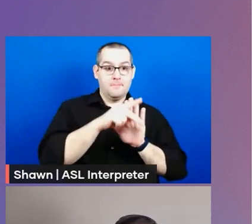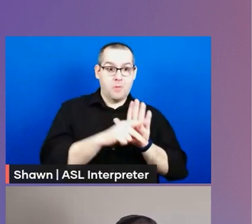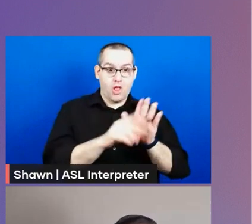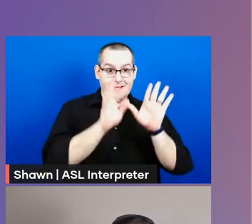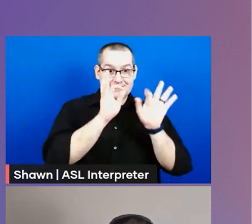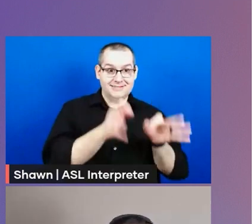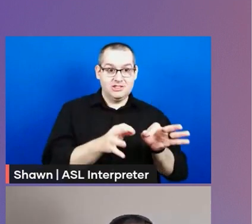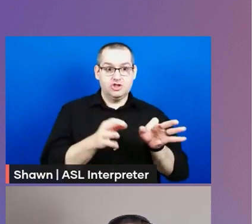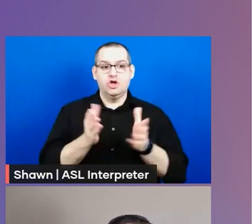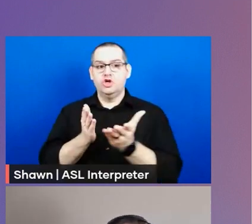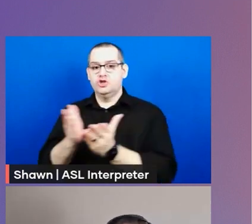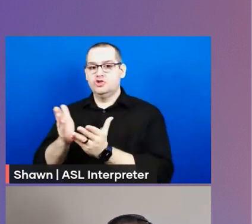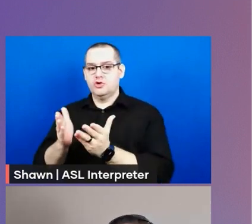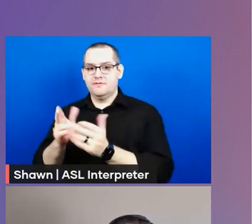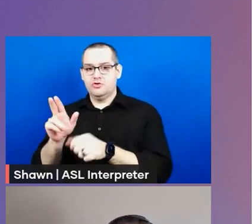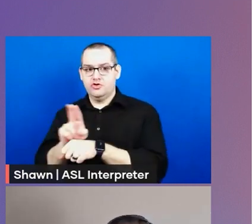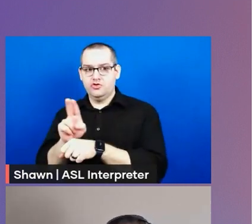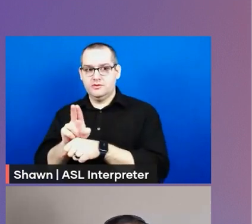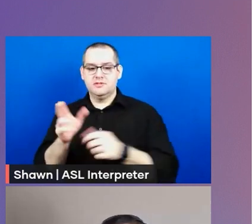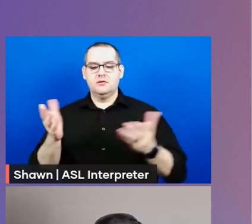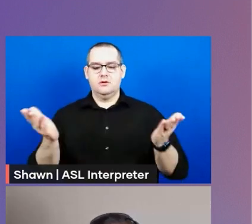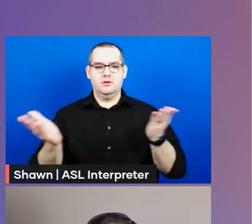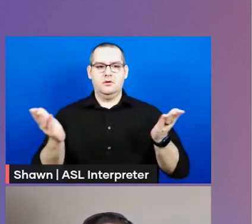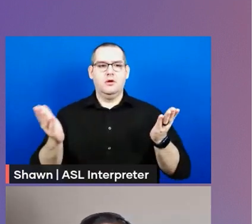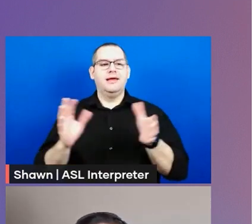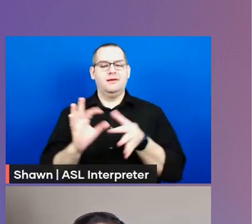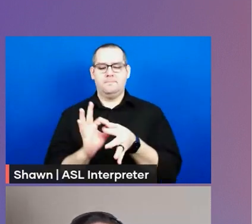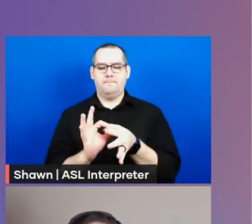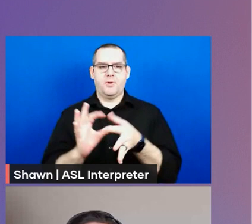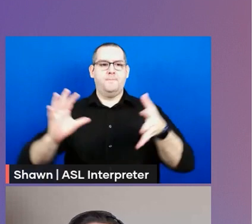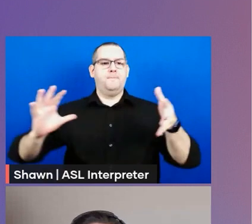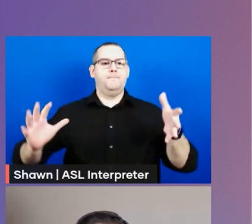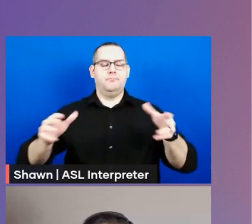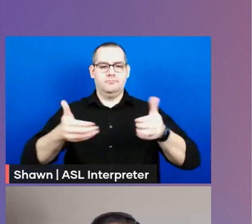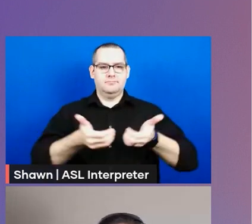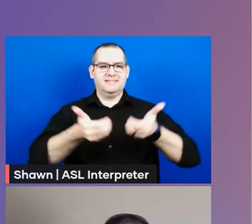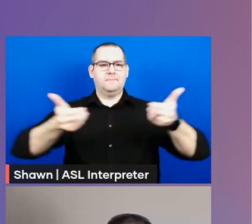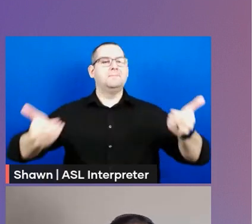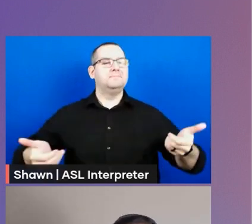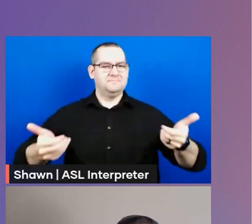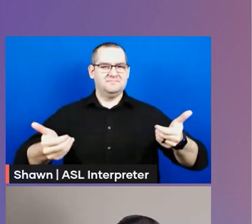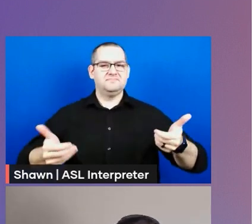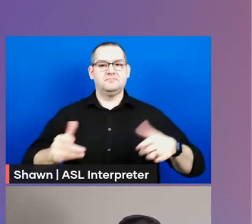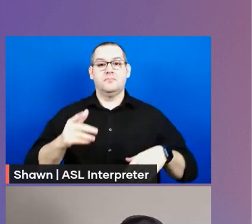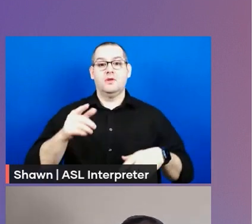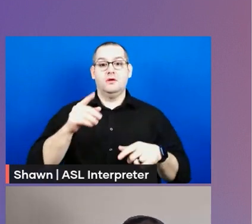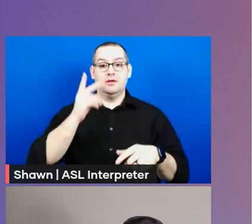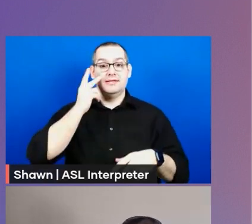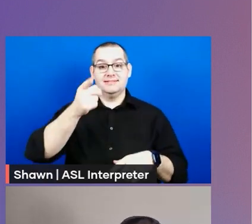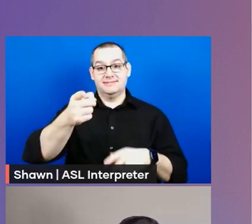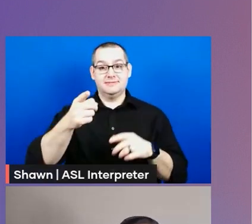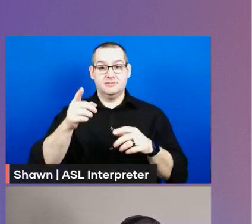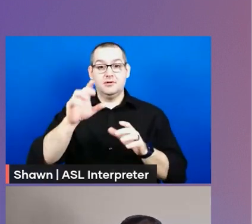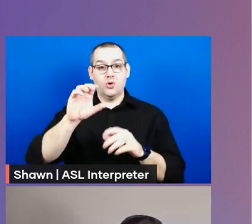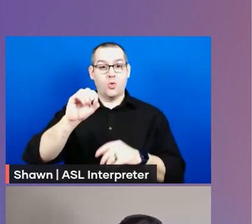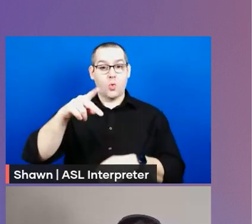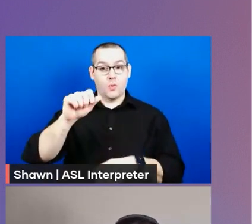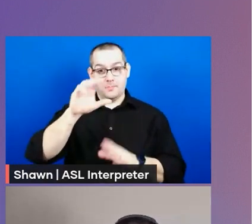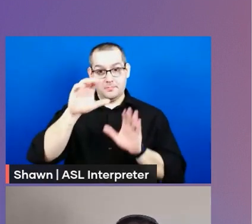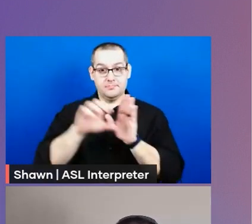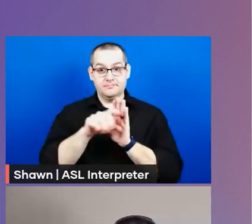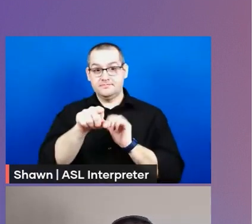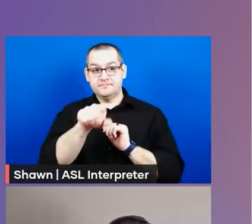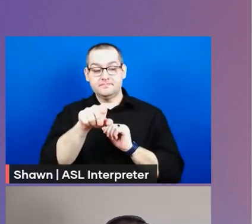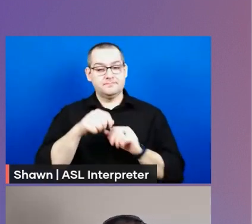from the service that's using it. So in this case, we have that service positioned right above OPA in this diagram. And so you can imagine for